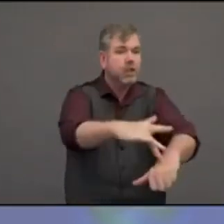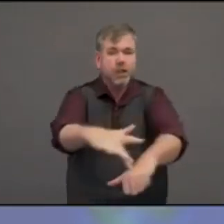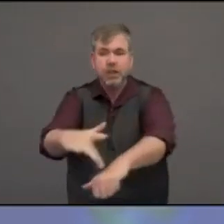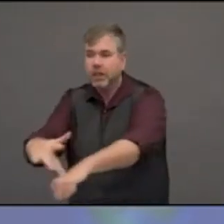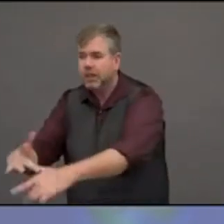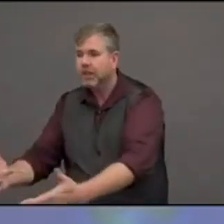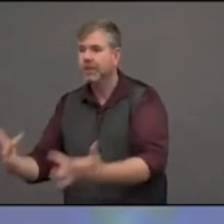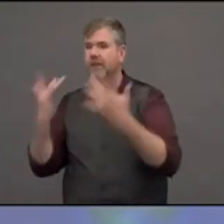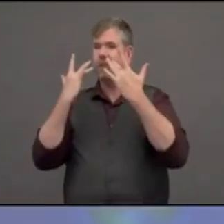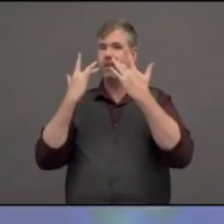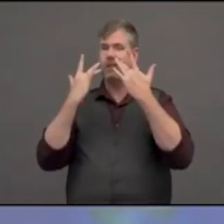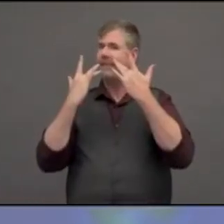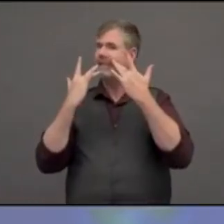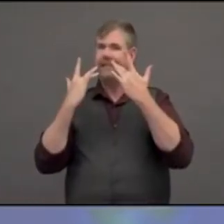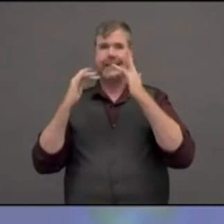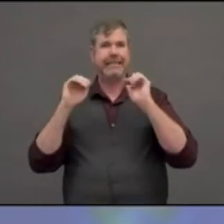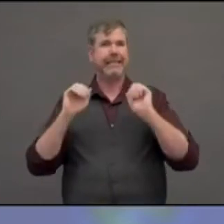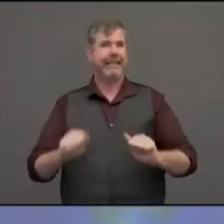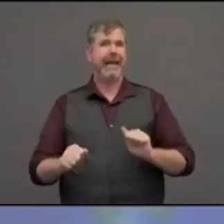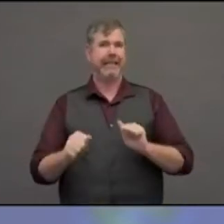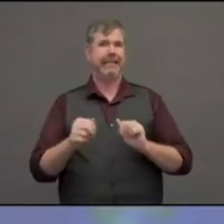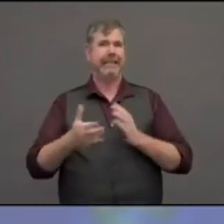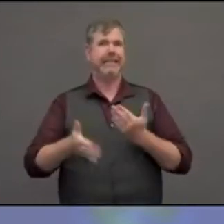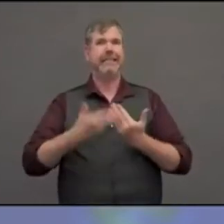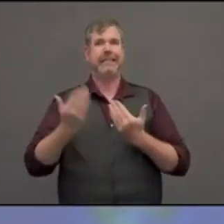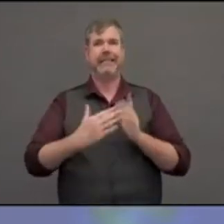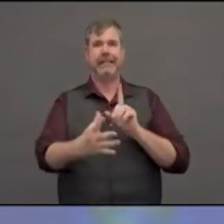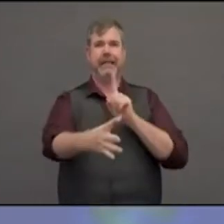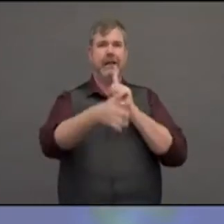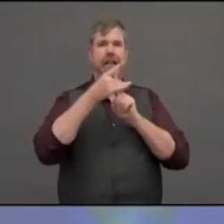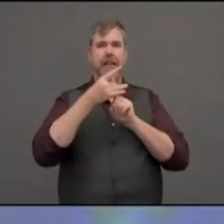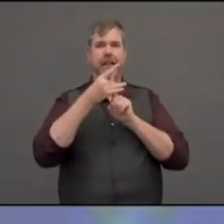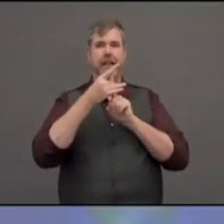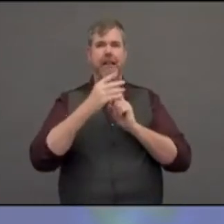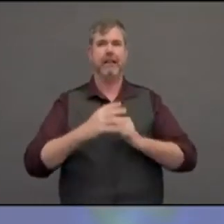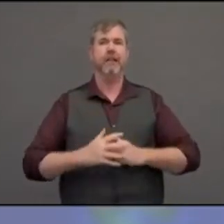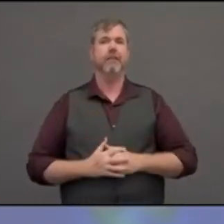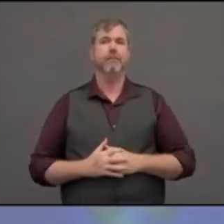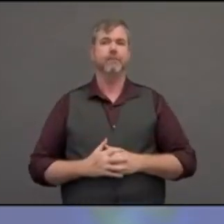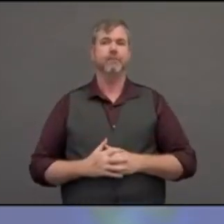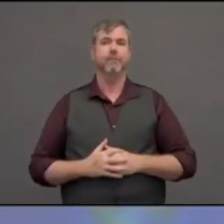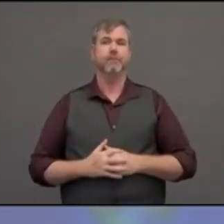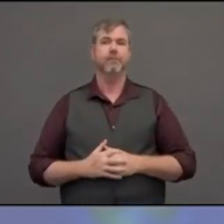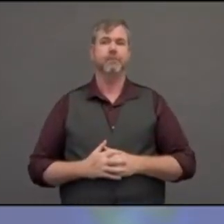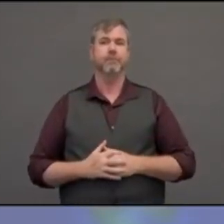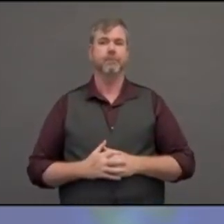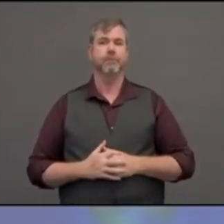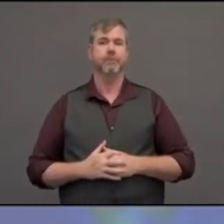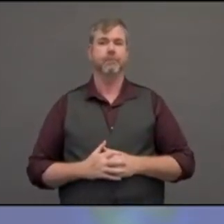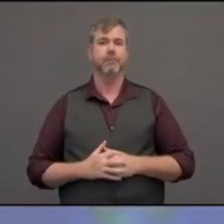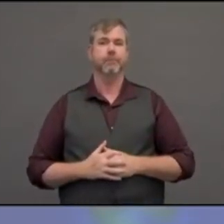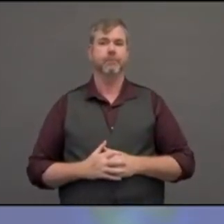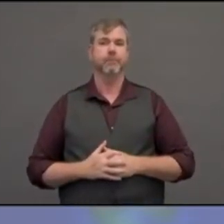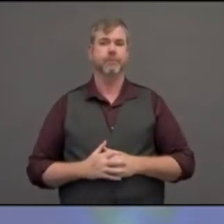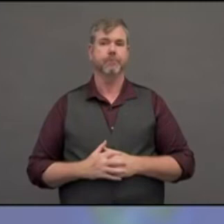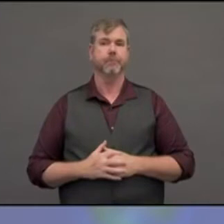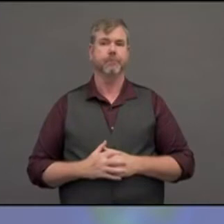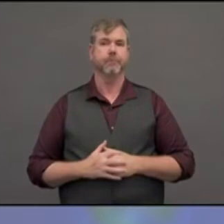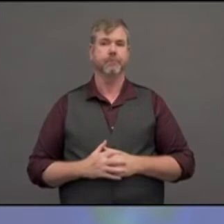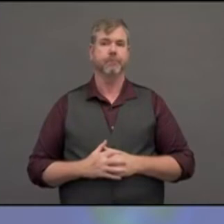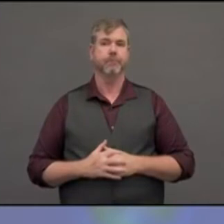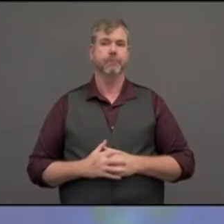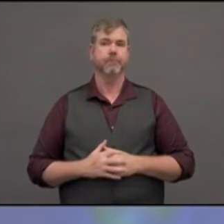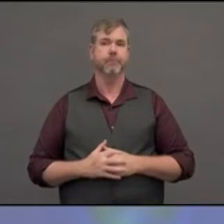know, without touching anything around it, and really take it off, fold it inside out, you know, lay it there. But when you're washing